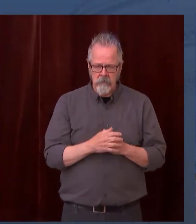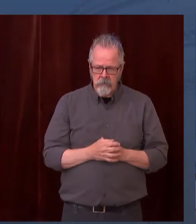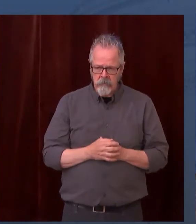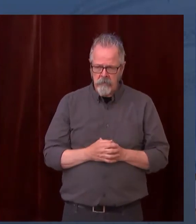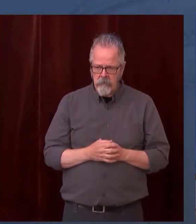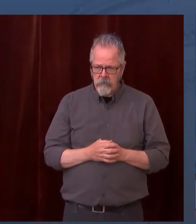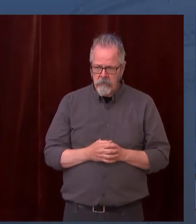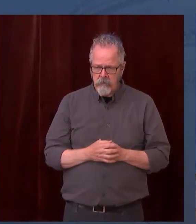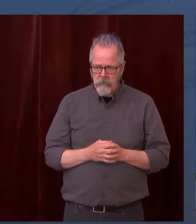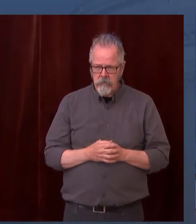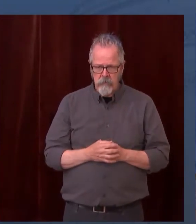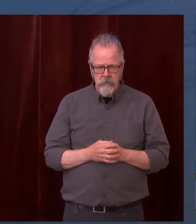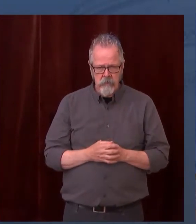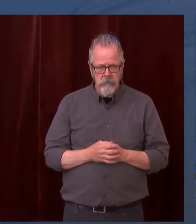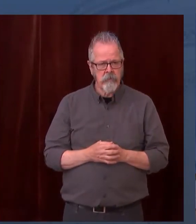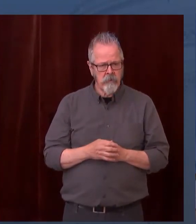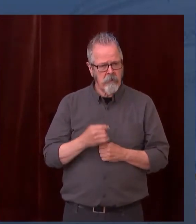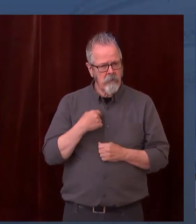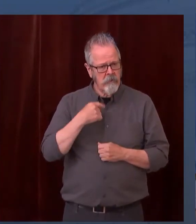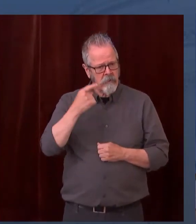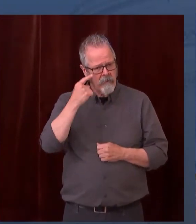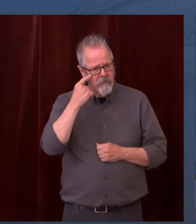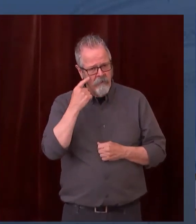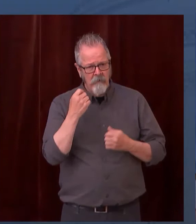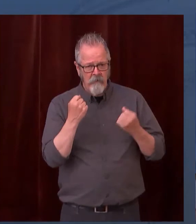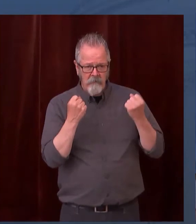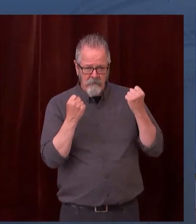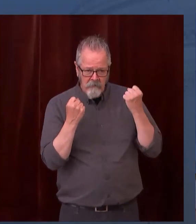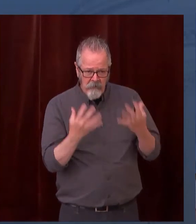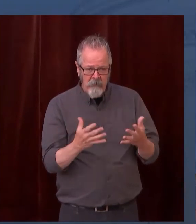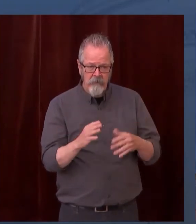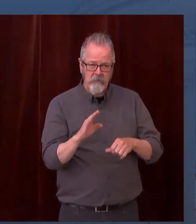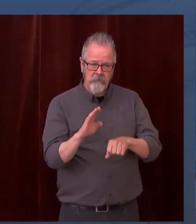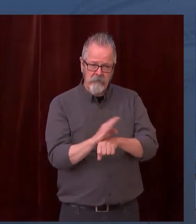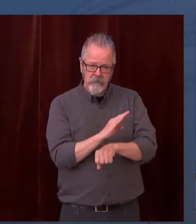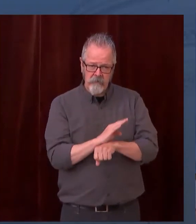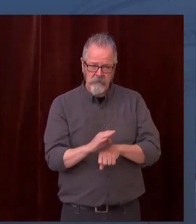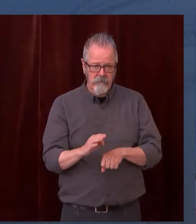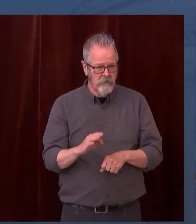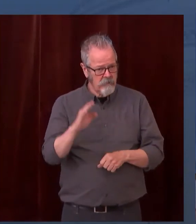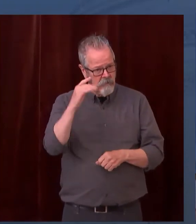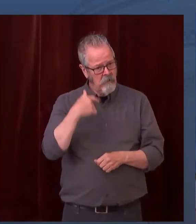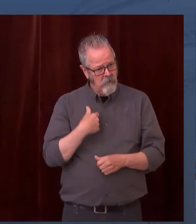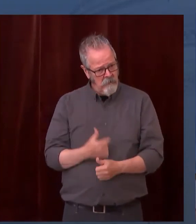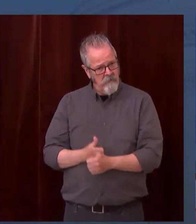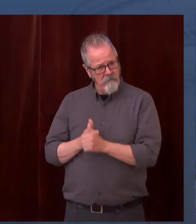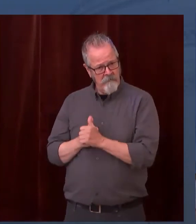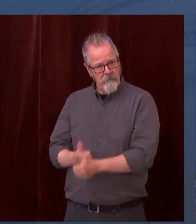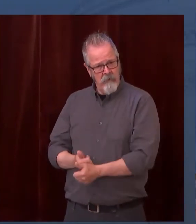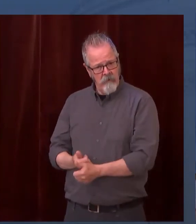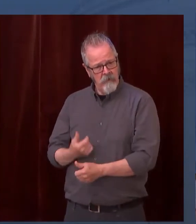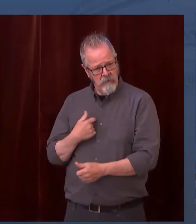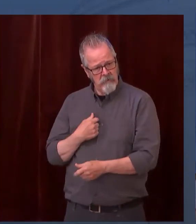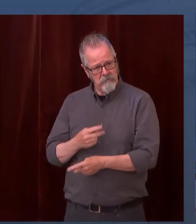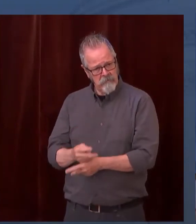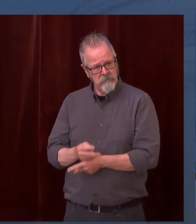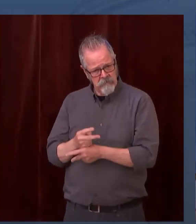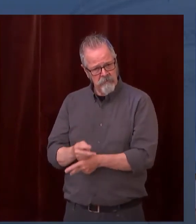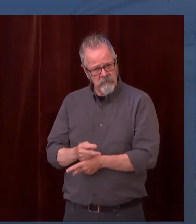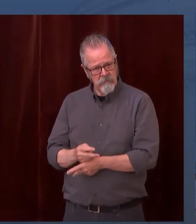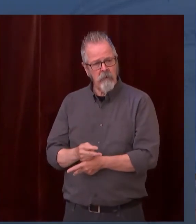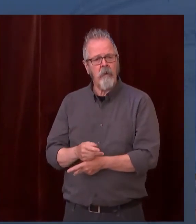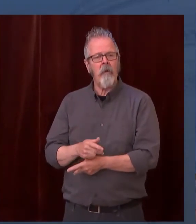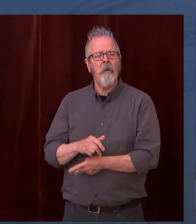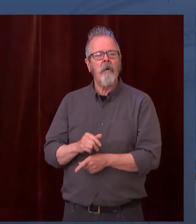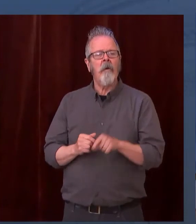compliant that 10% of the non-compliant are a critical cause or factor in these cases going up. And they're